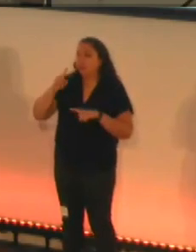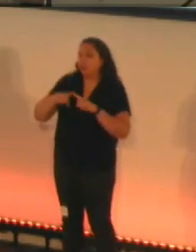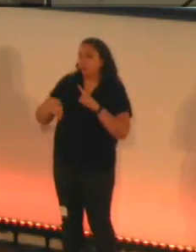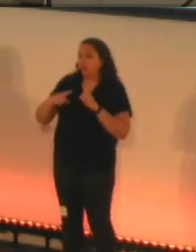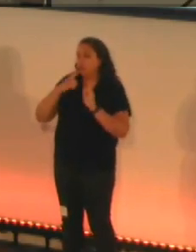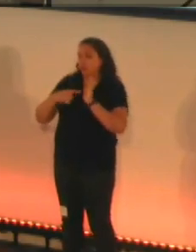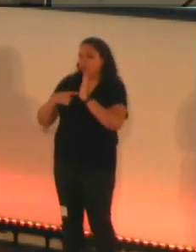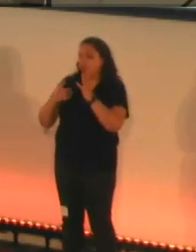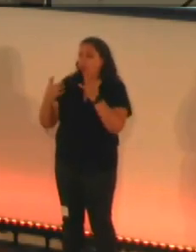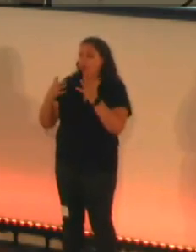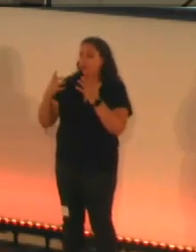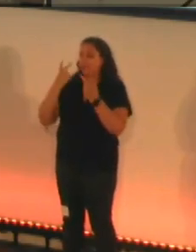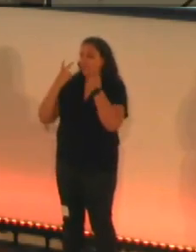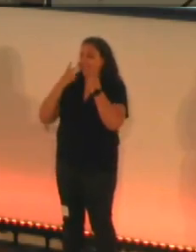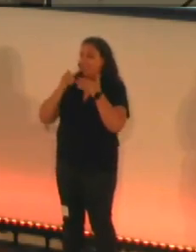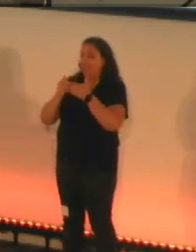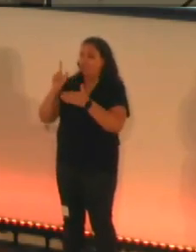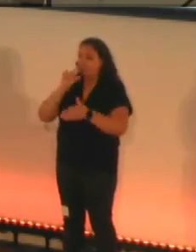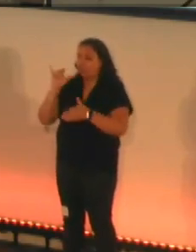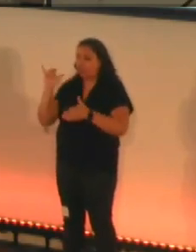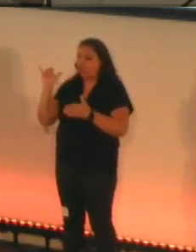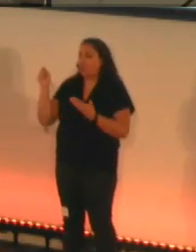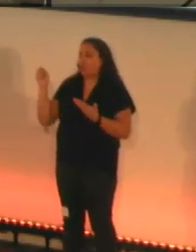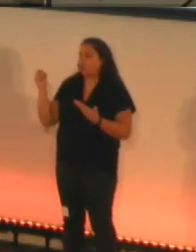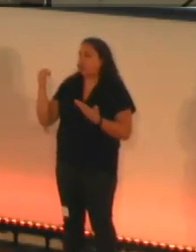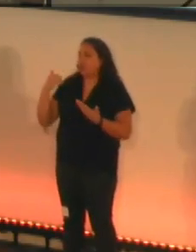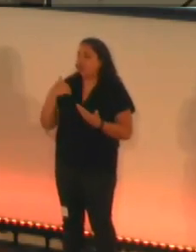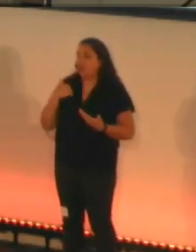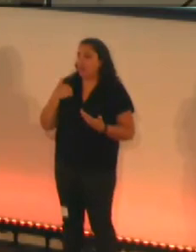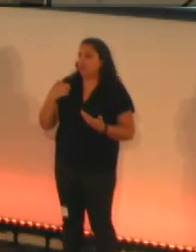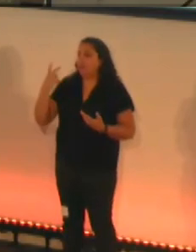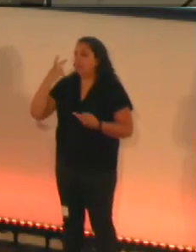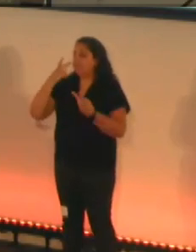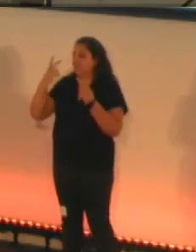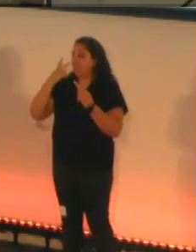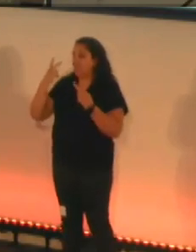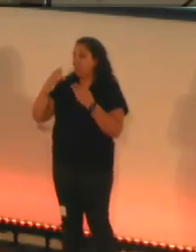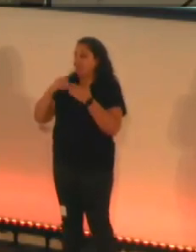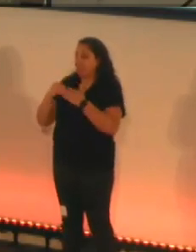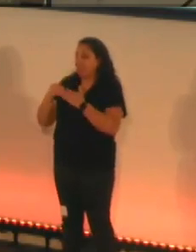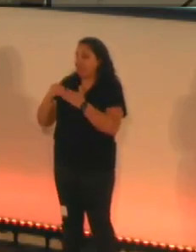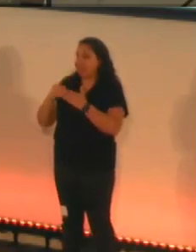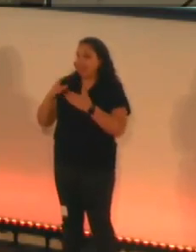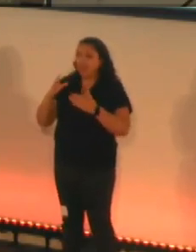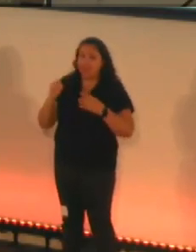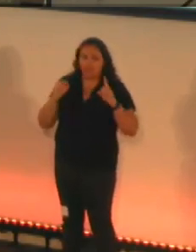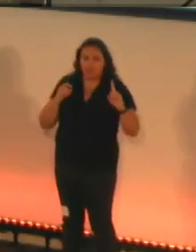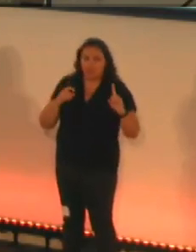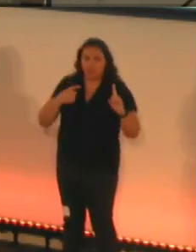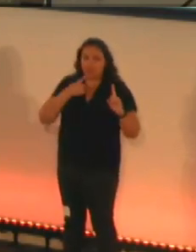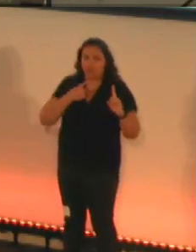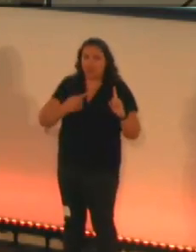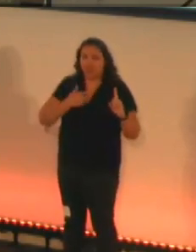being something like, we have someone who's your guide, and then we have you, and the guide saying like, this way, this way, come over here. No, not there, a little bit